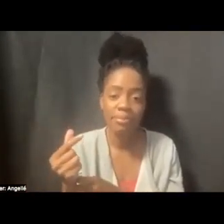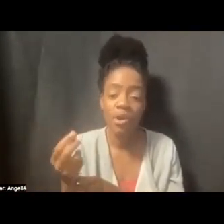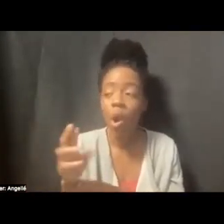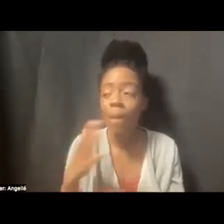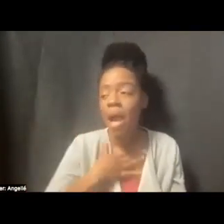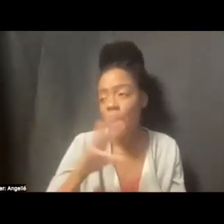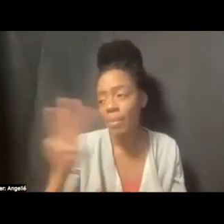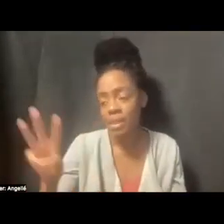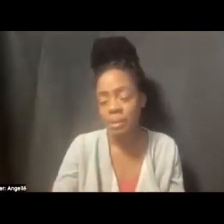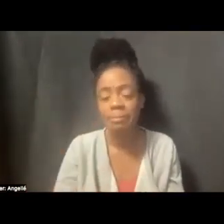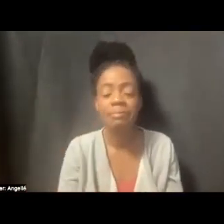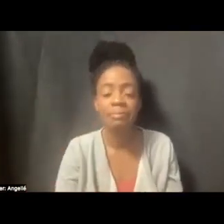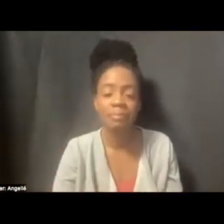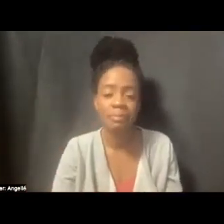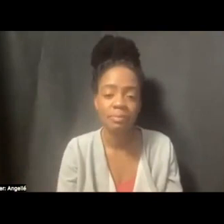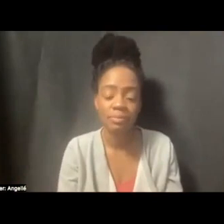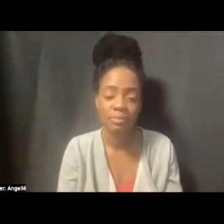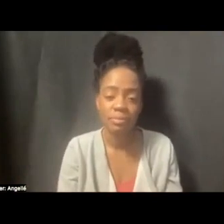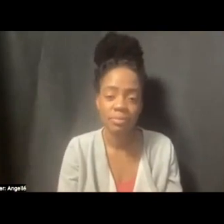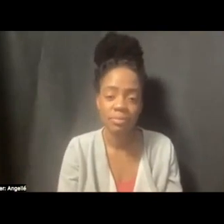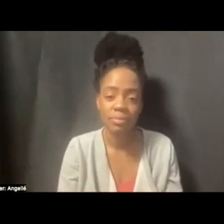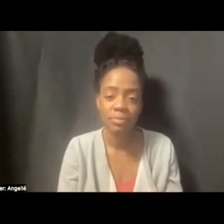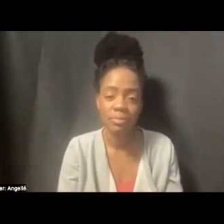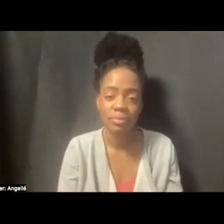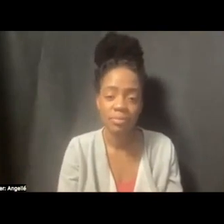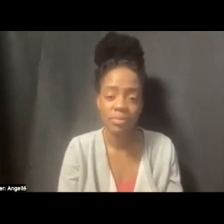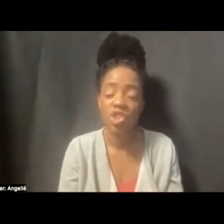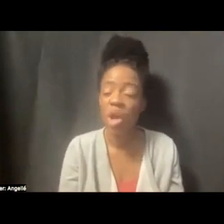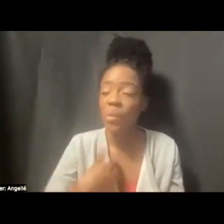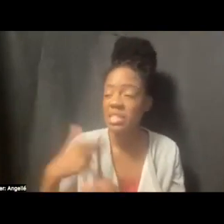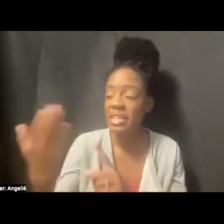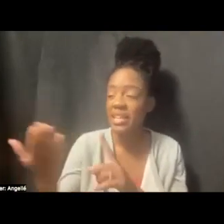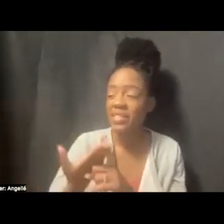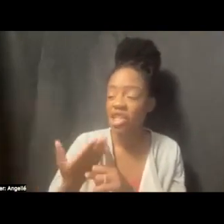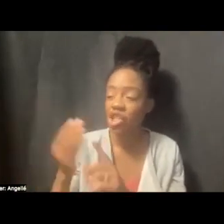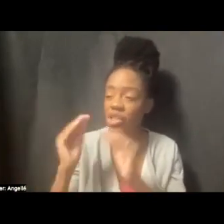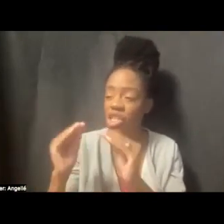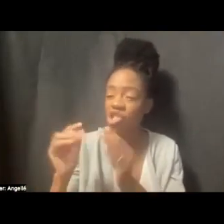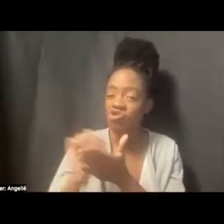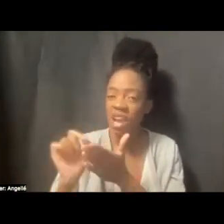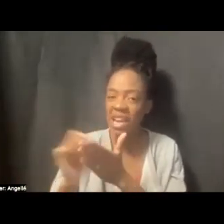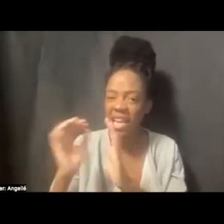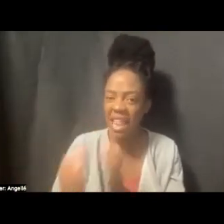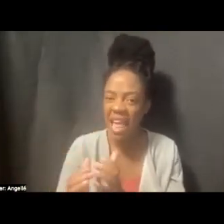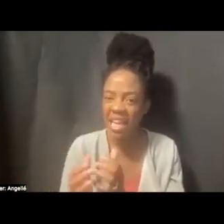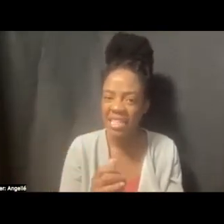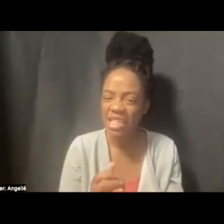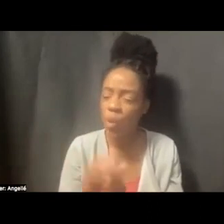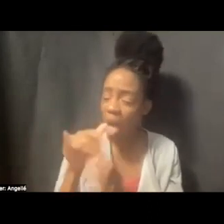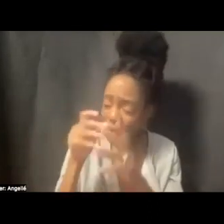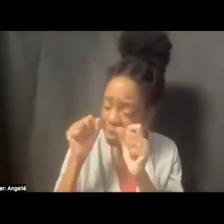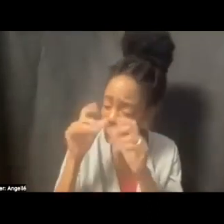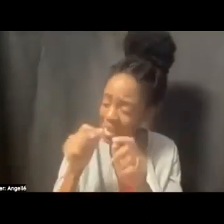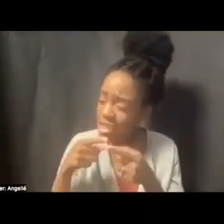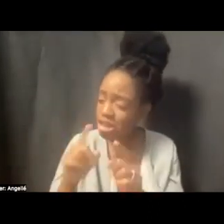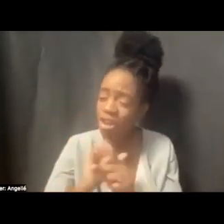website. And then I got talked into teaching these writing classes, and that was so amazing during